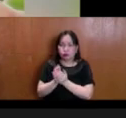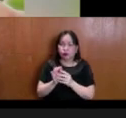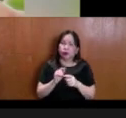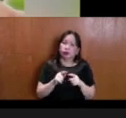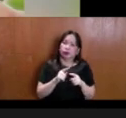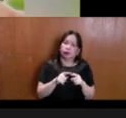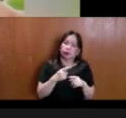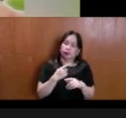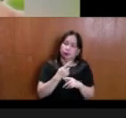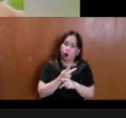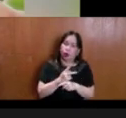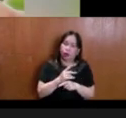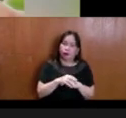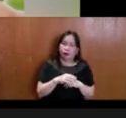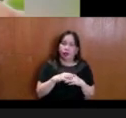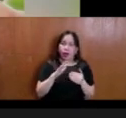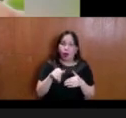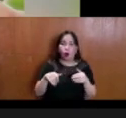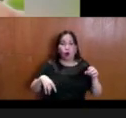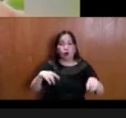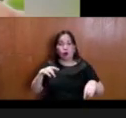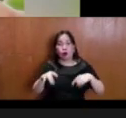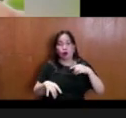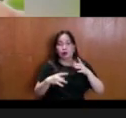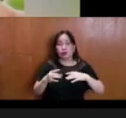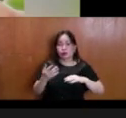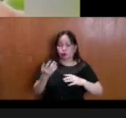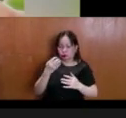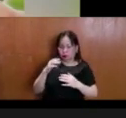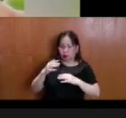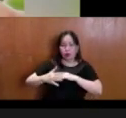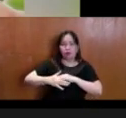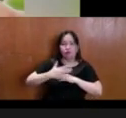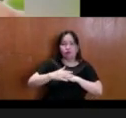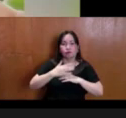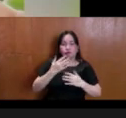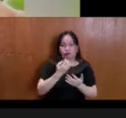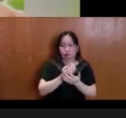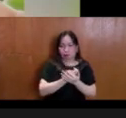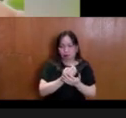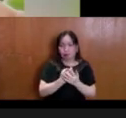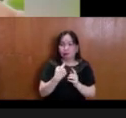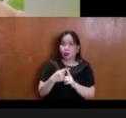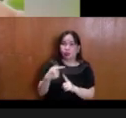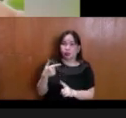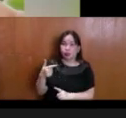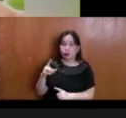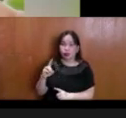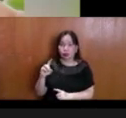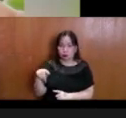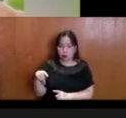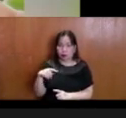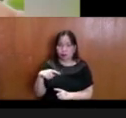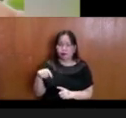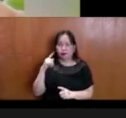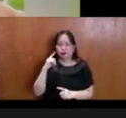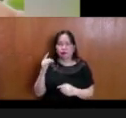fishery products in terms of contribution to the coastal economy GDP. And we're looking at about at